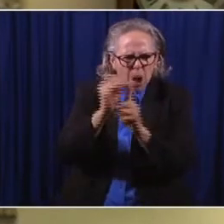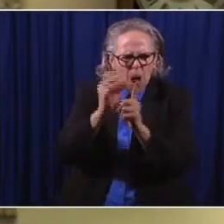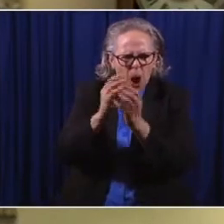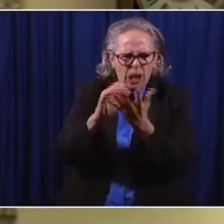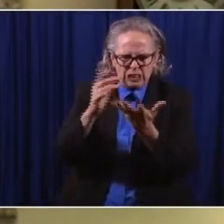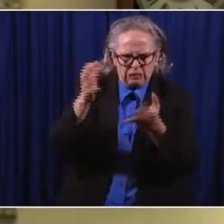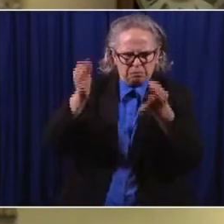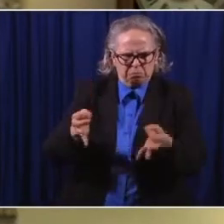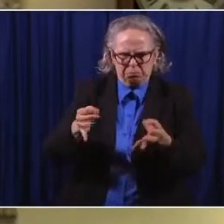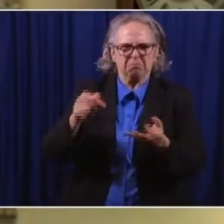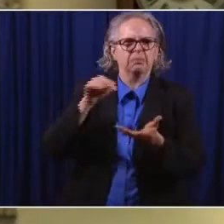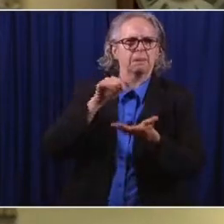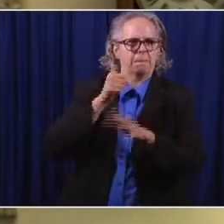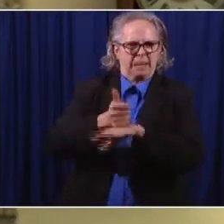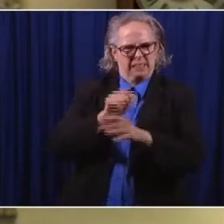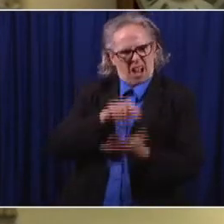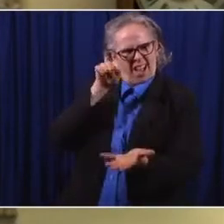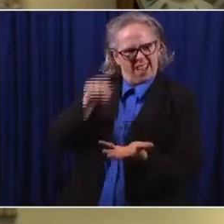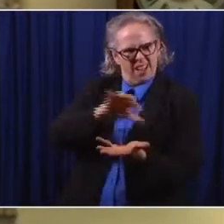more accurate ability